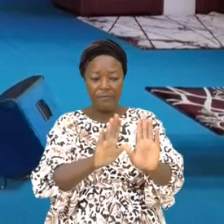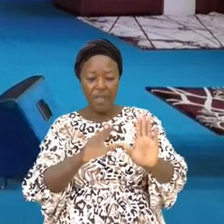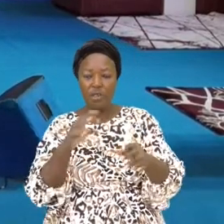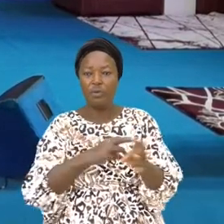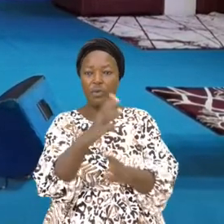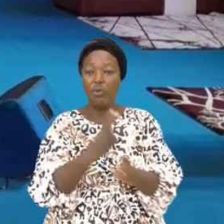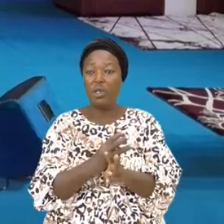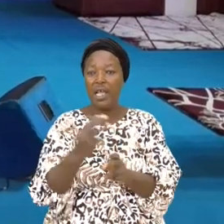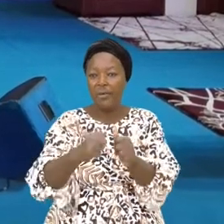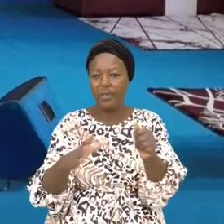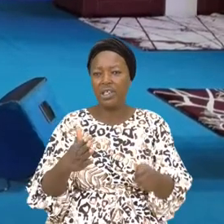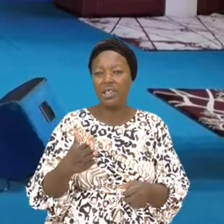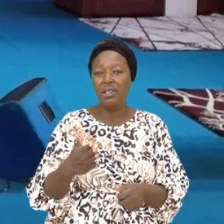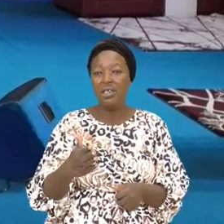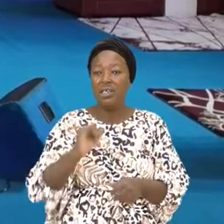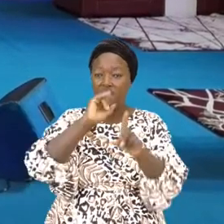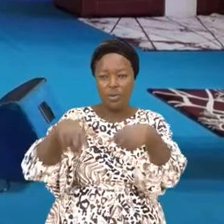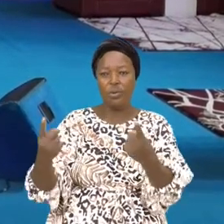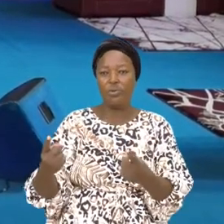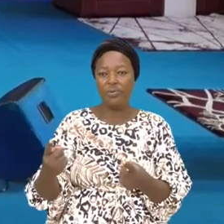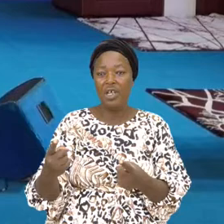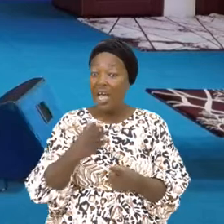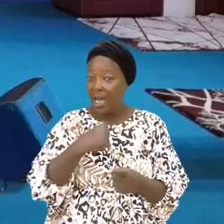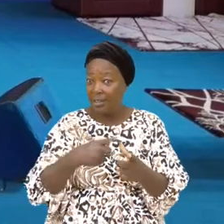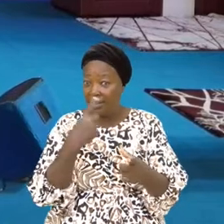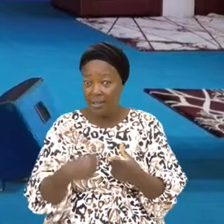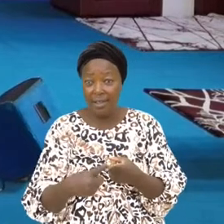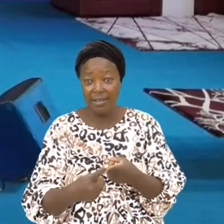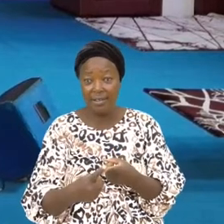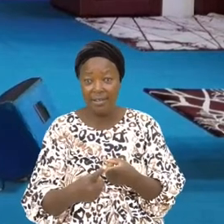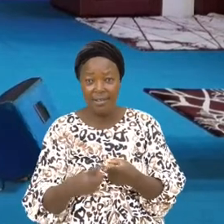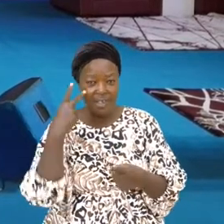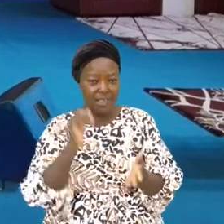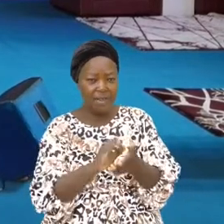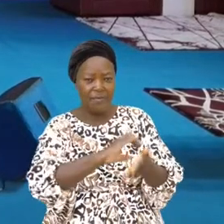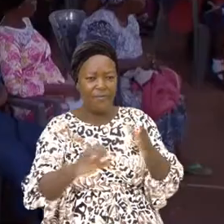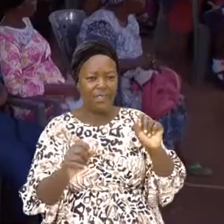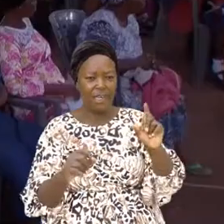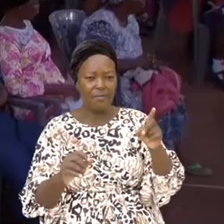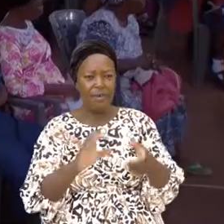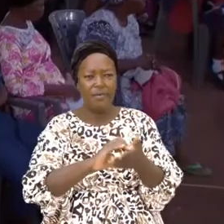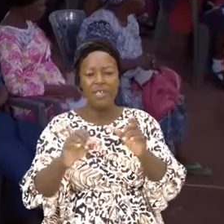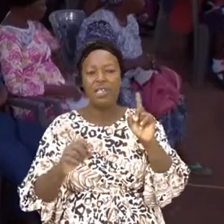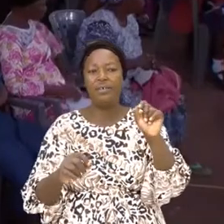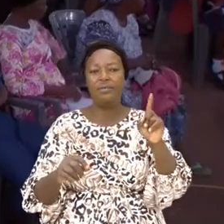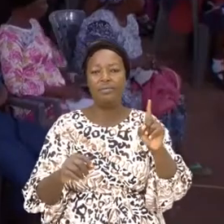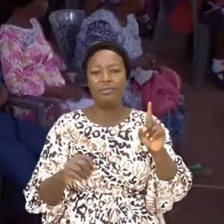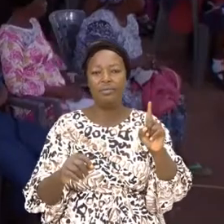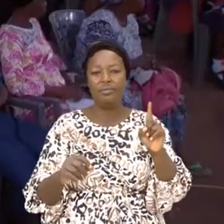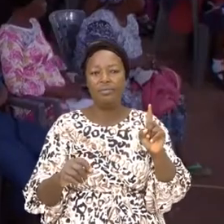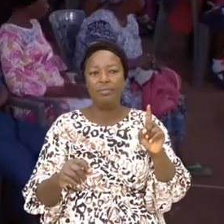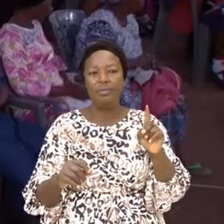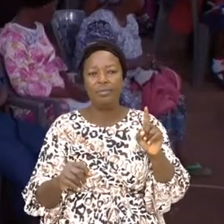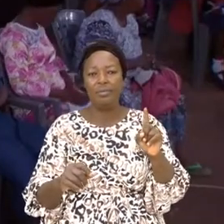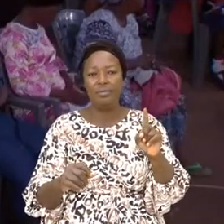world, everything is gone. And then, look at verse 11 there. It says in verse 11,